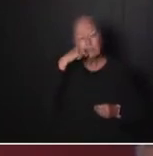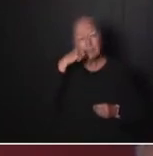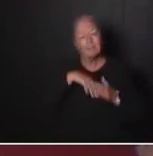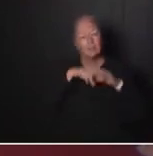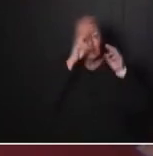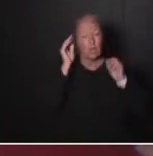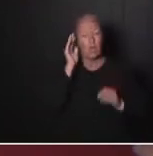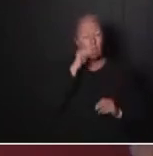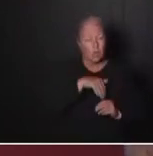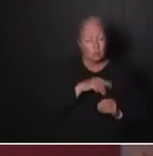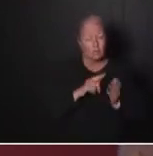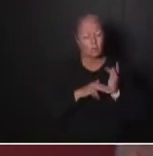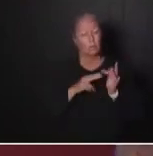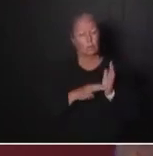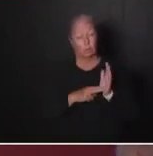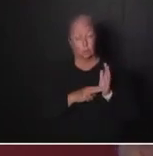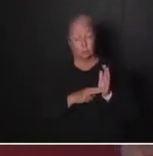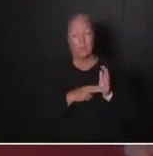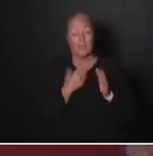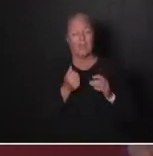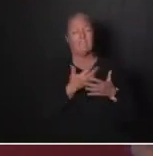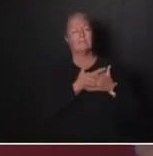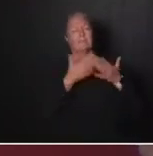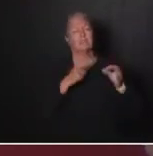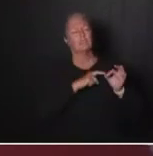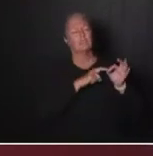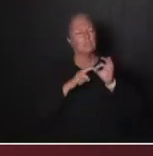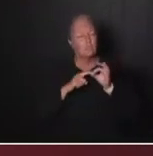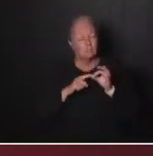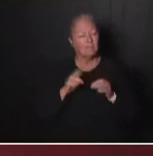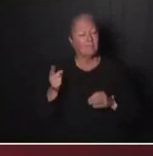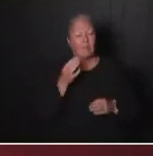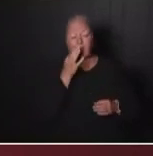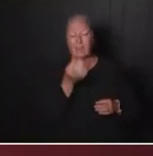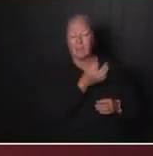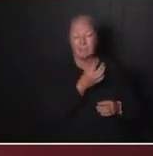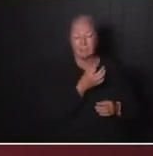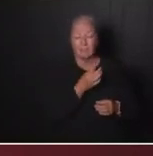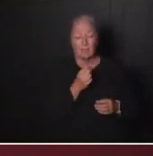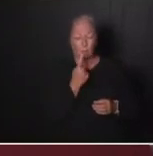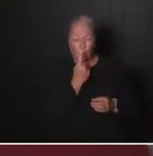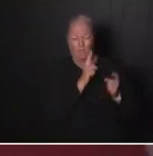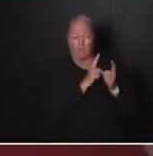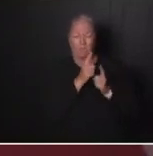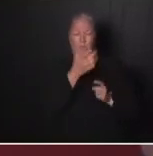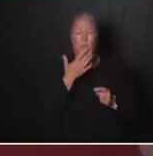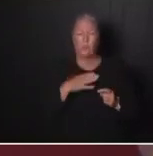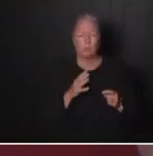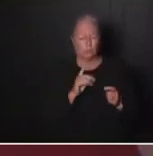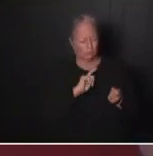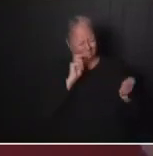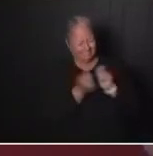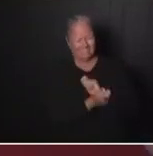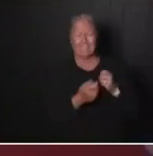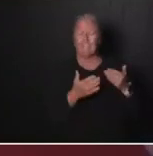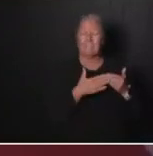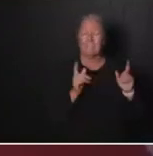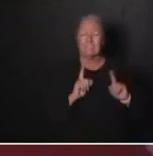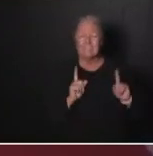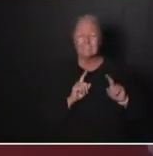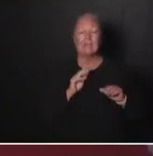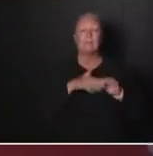was, if you could fix one thing in aged care, what would it be? It wasn't about the money that we get, which is quite